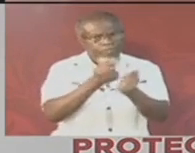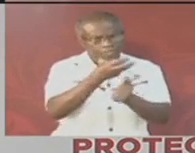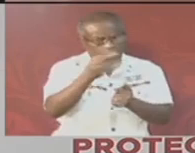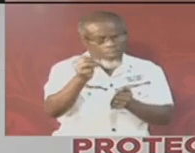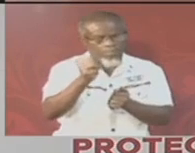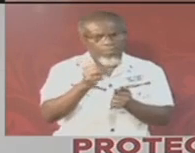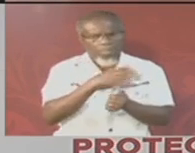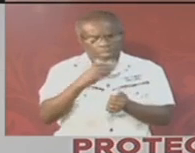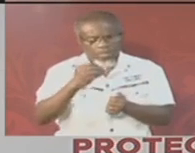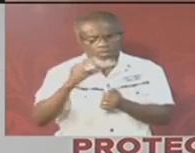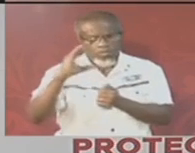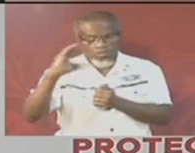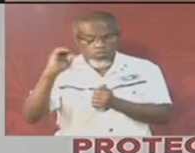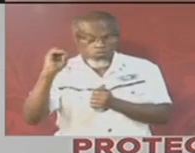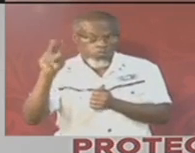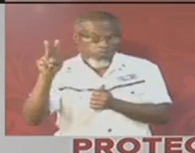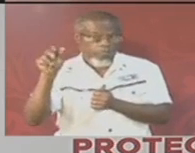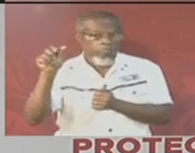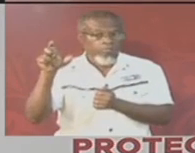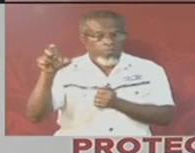COVAX.